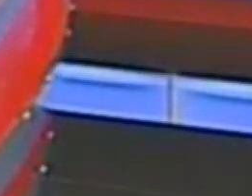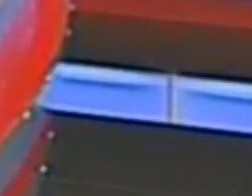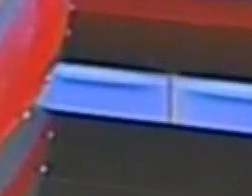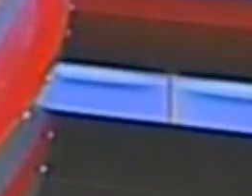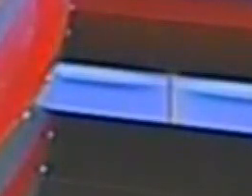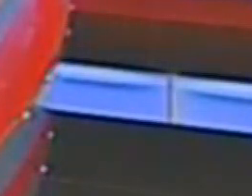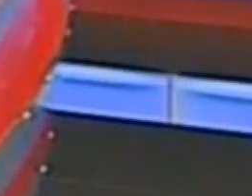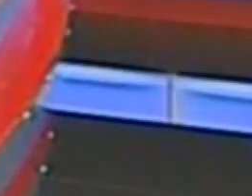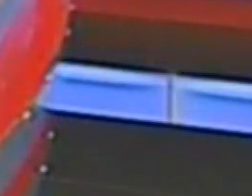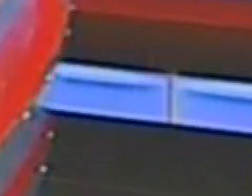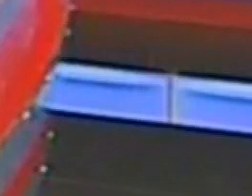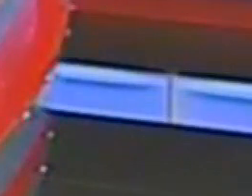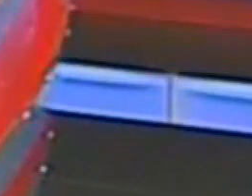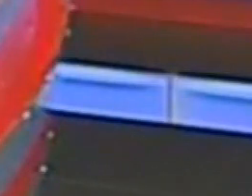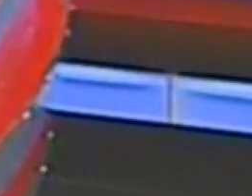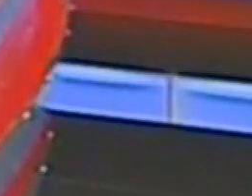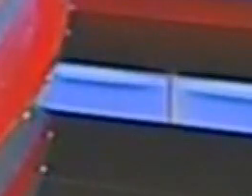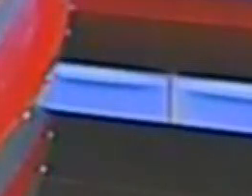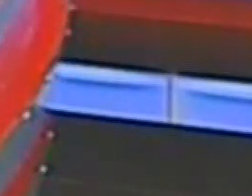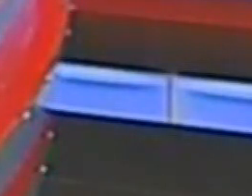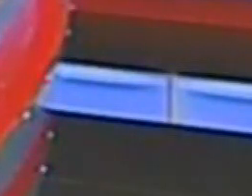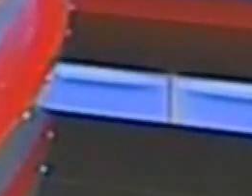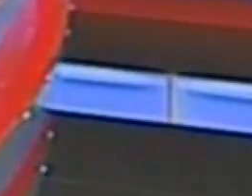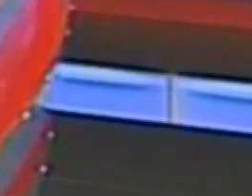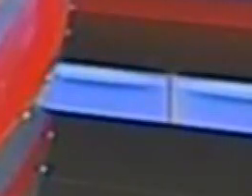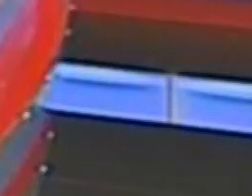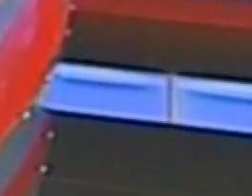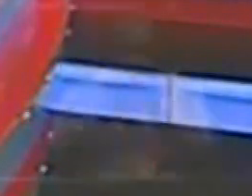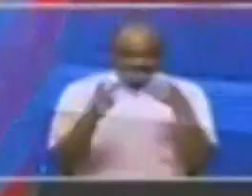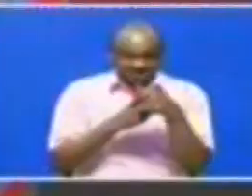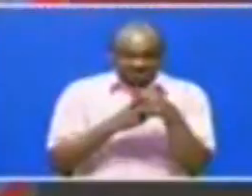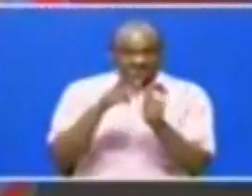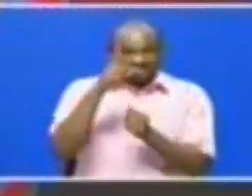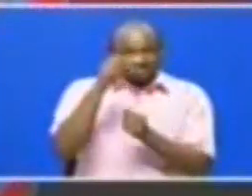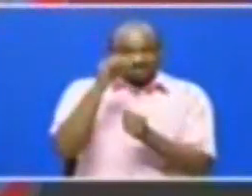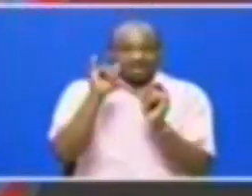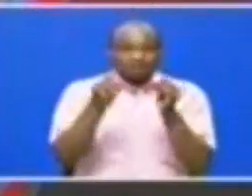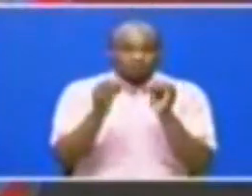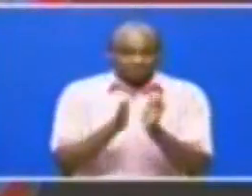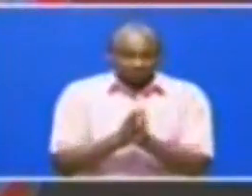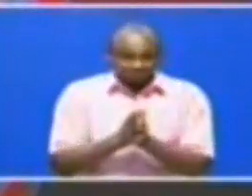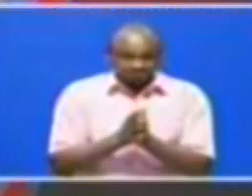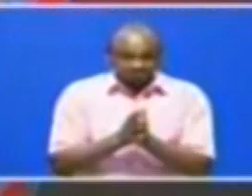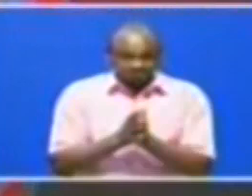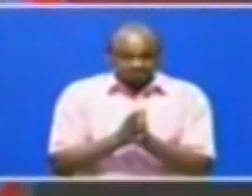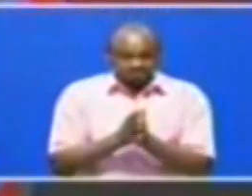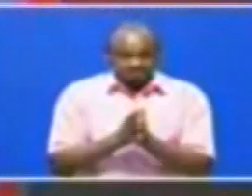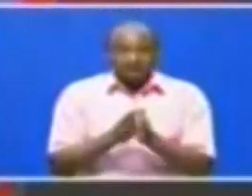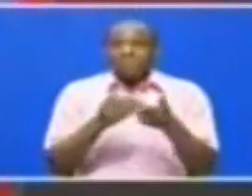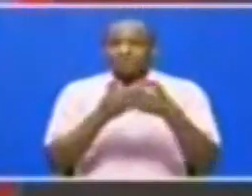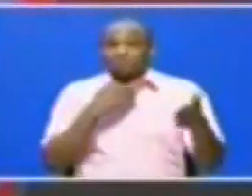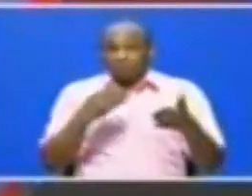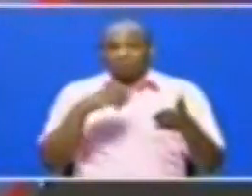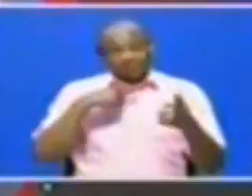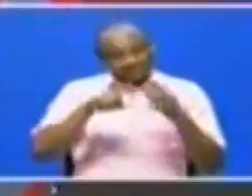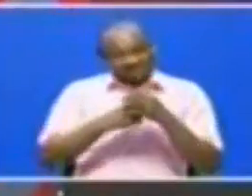Welcome back to the program. This is Kivumbi 2017 right here on KTN News. And before we go straight